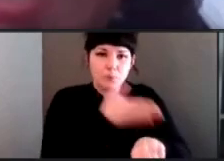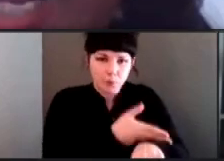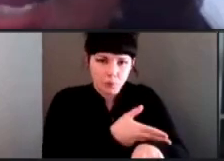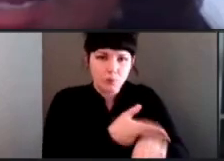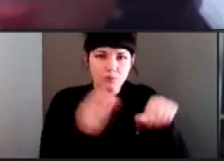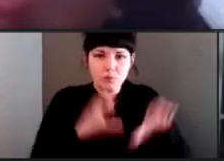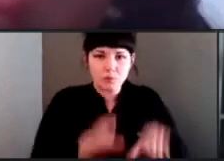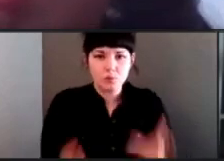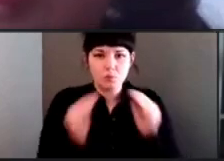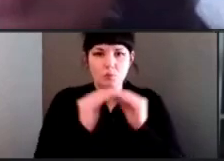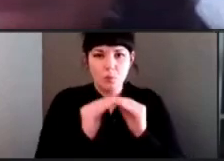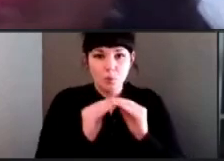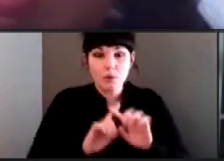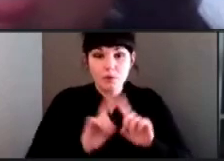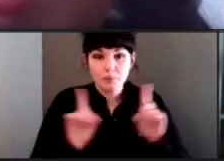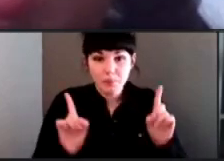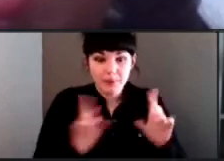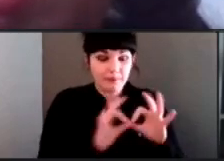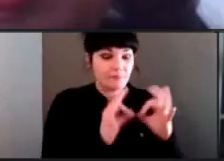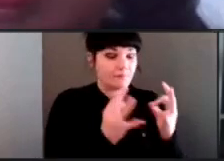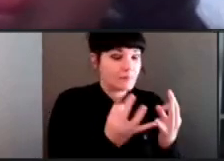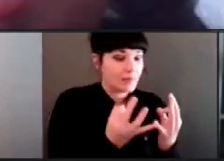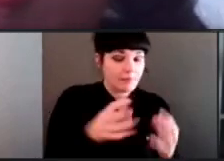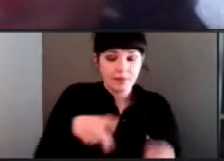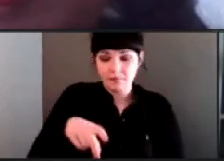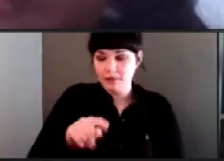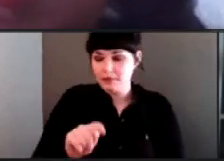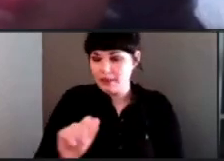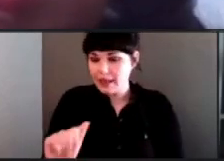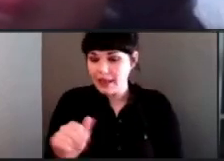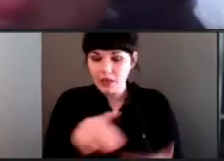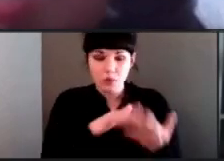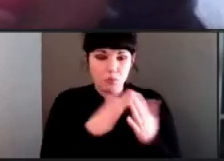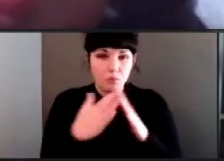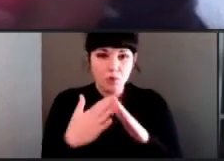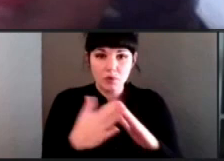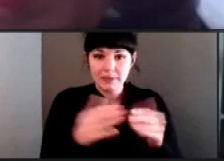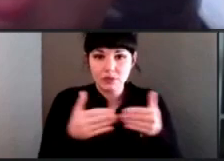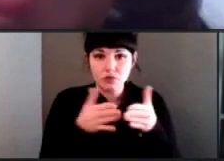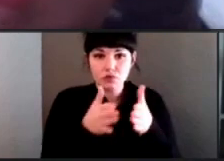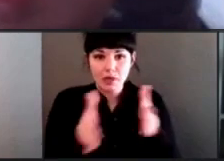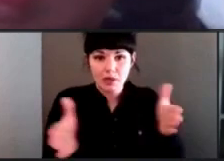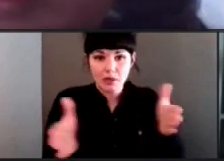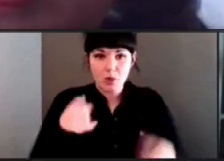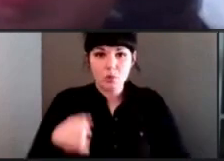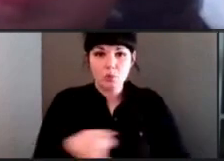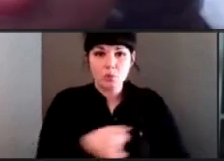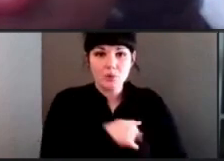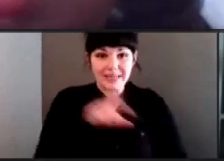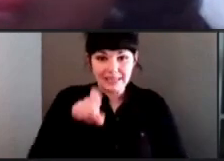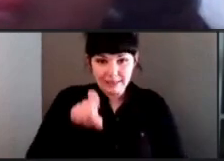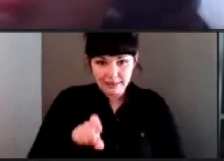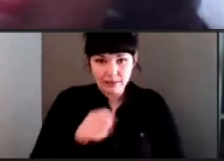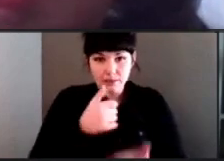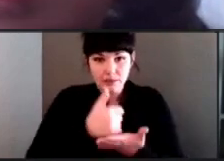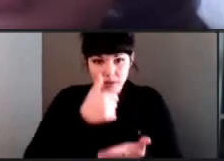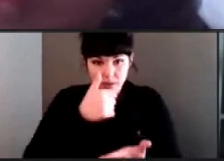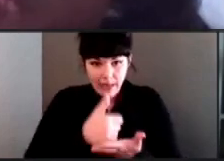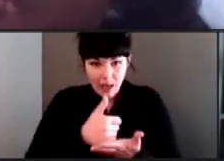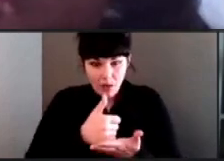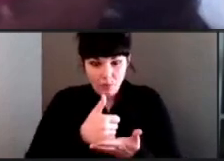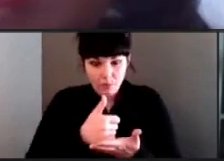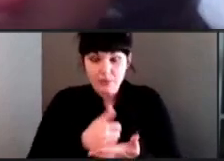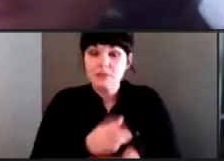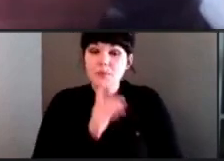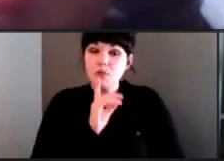families, PTA, the community at large to help our students understand the plan and the transition